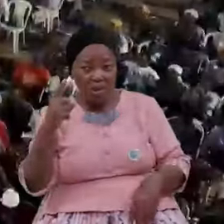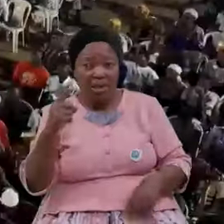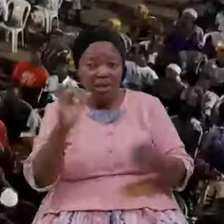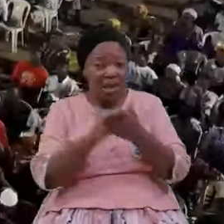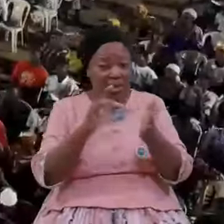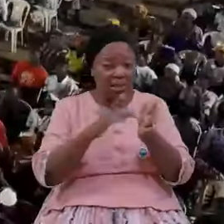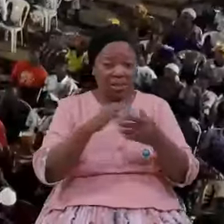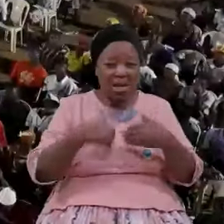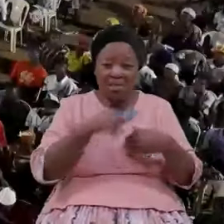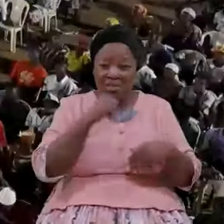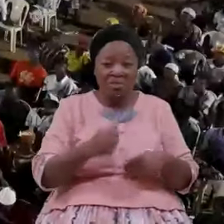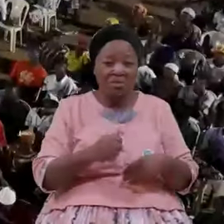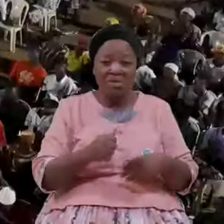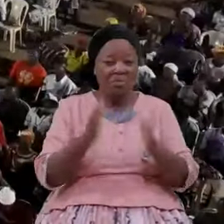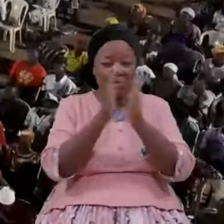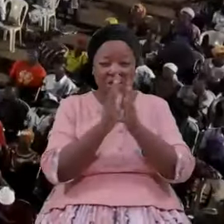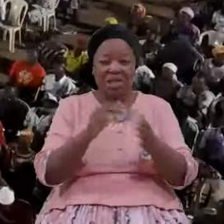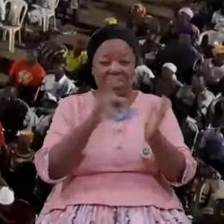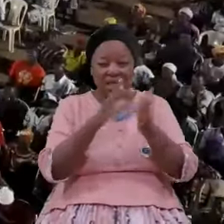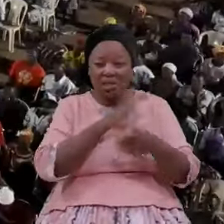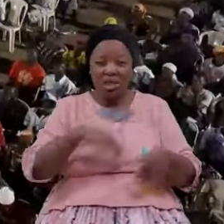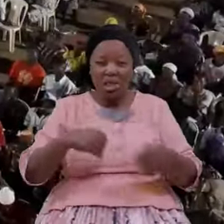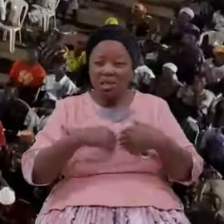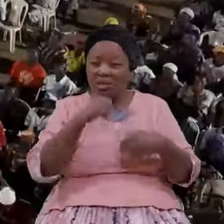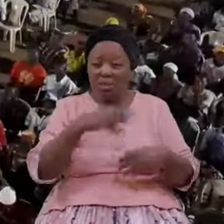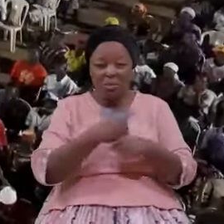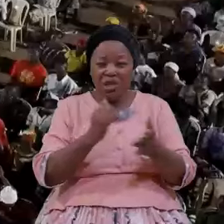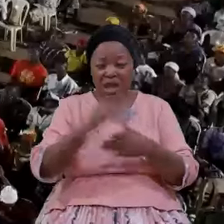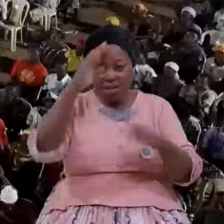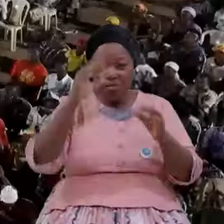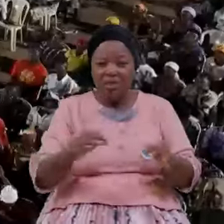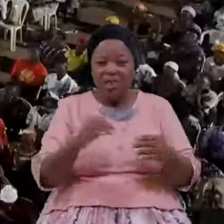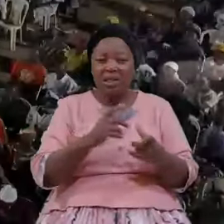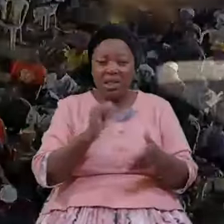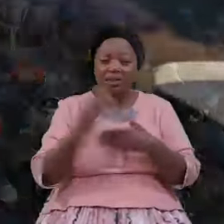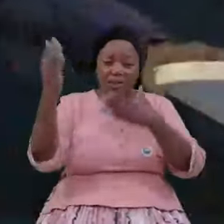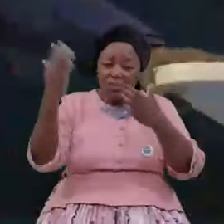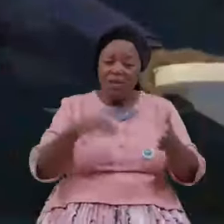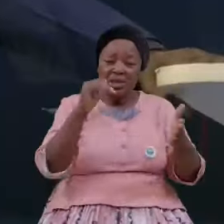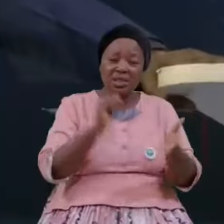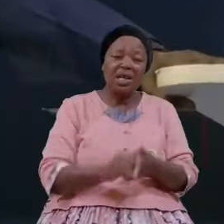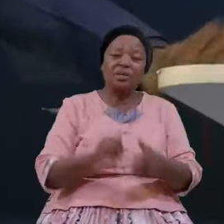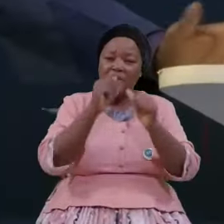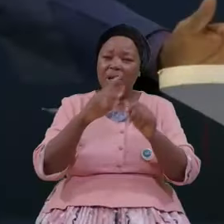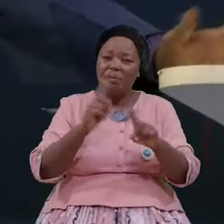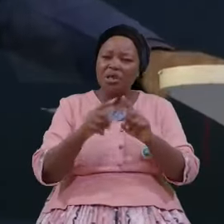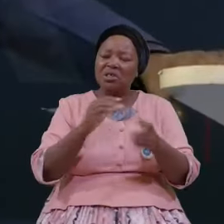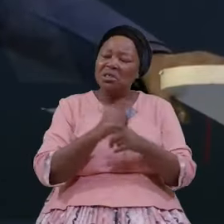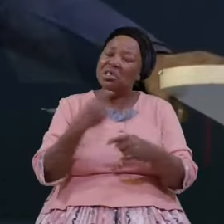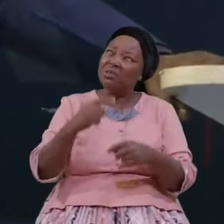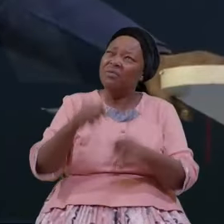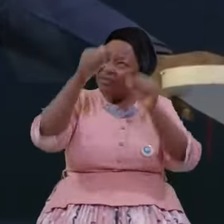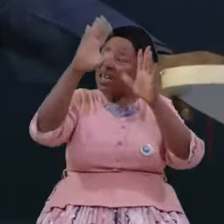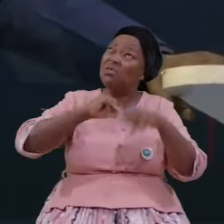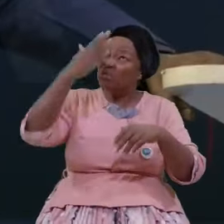not even given the decree that will bring the blessing. And he said, Father, you know I'm going to pray. And even before